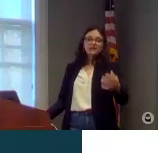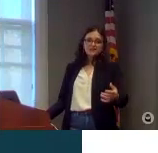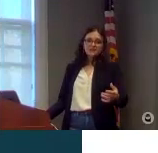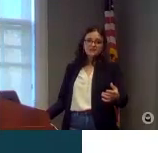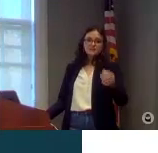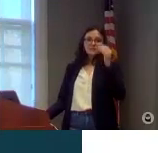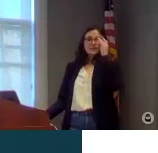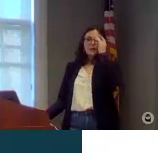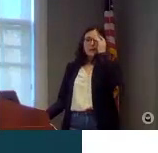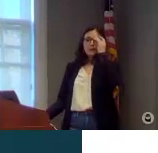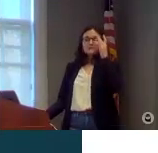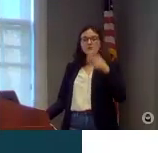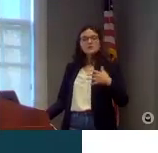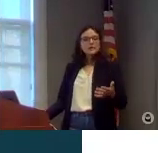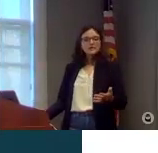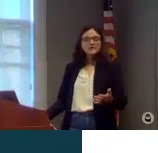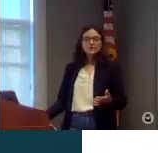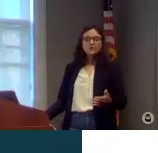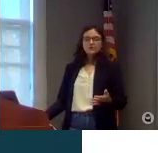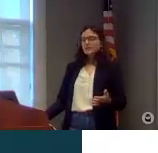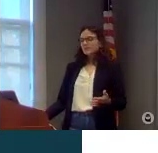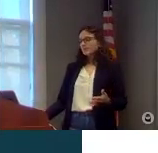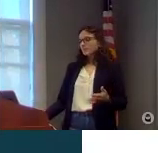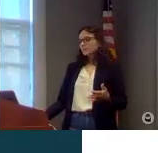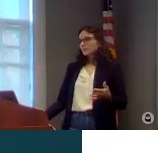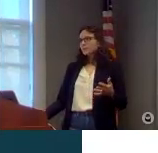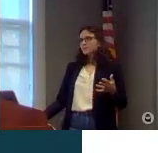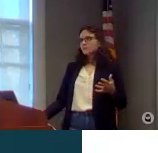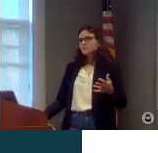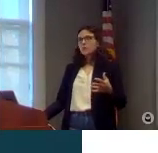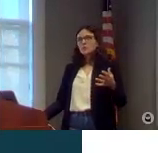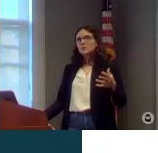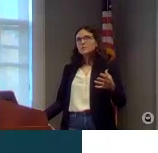of the incident. And at first glance, the report date is